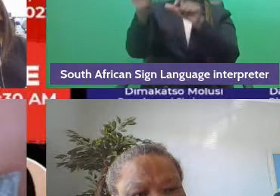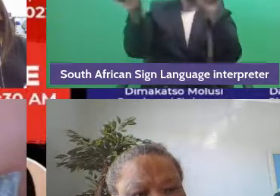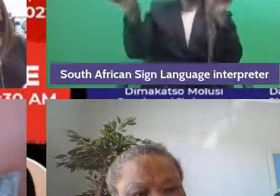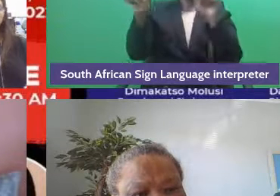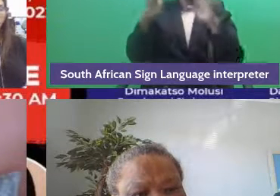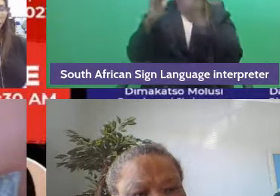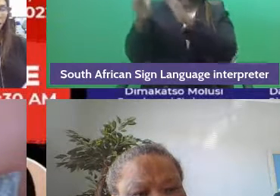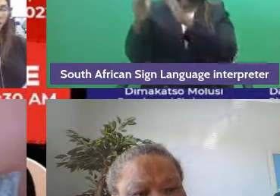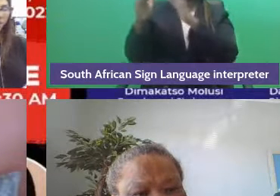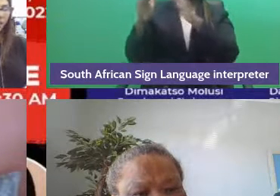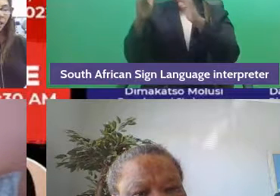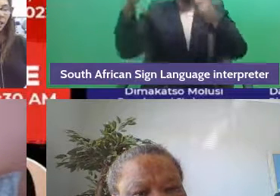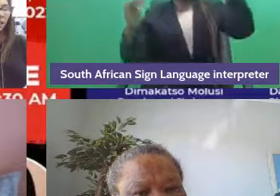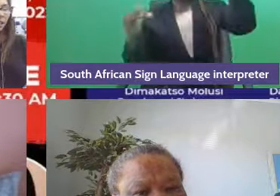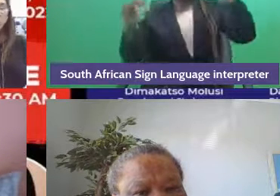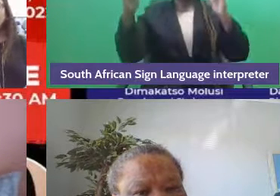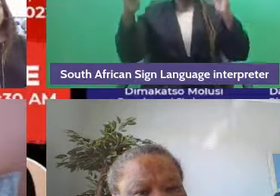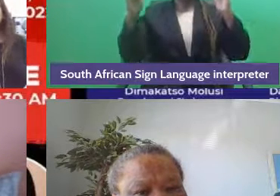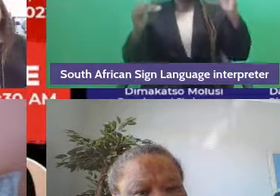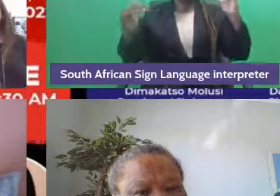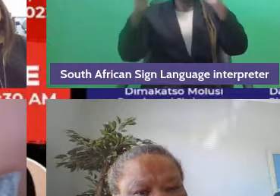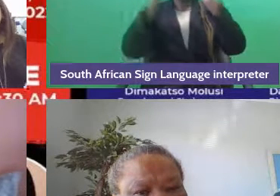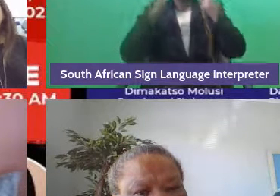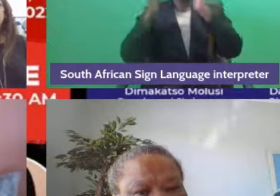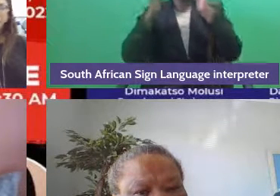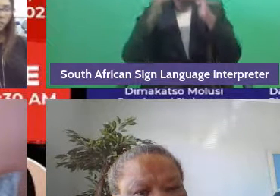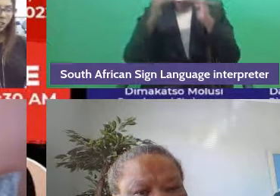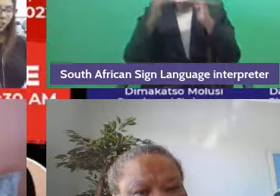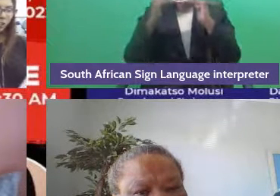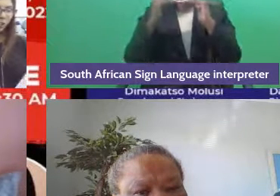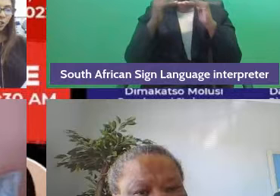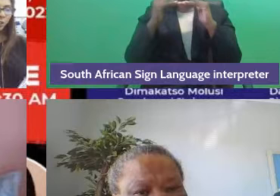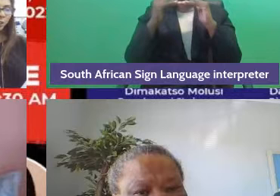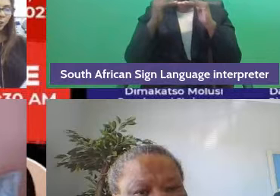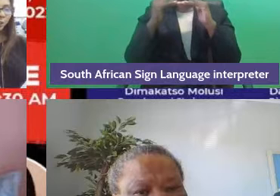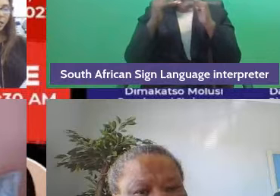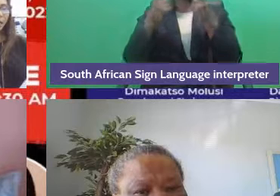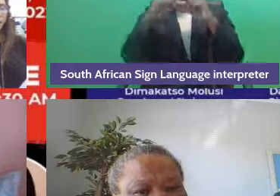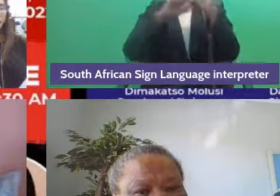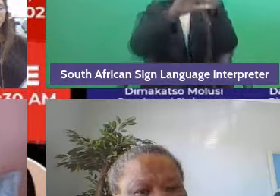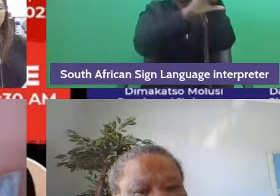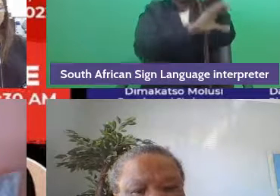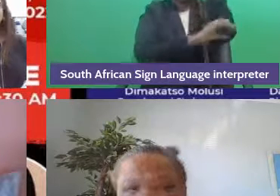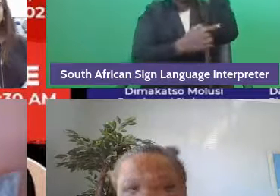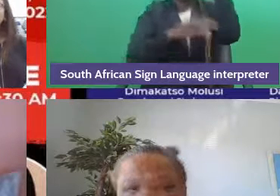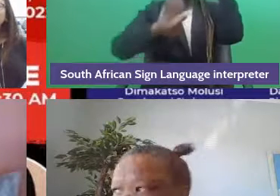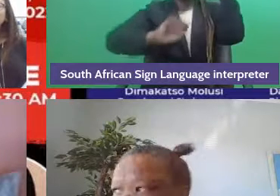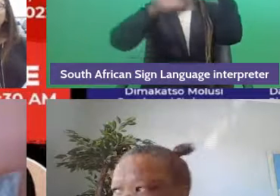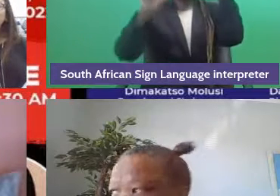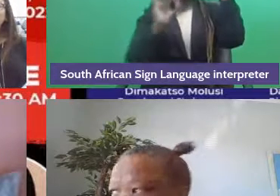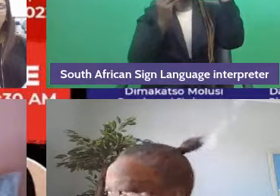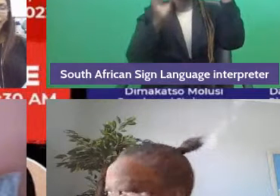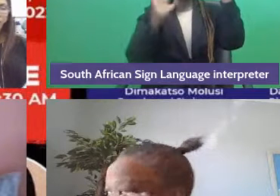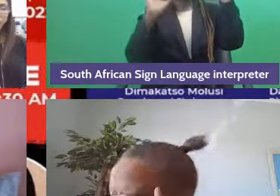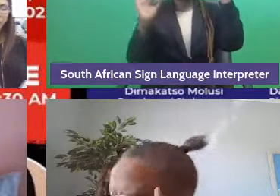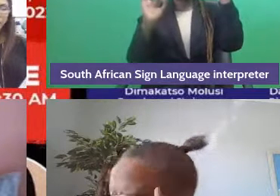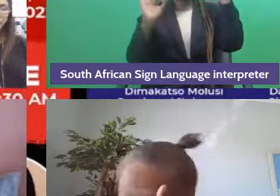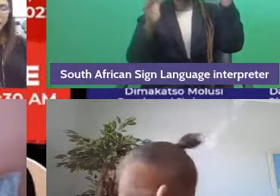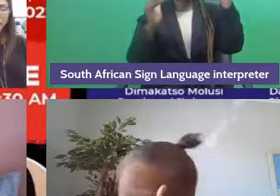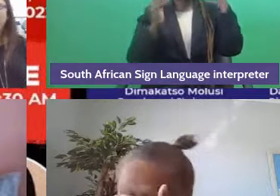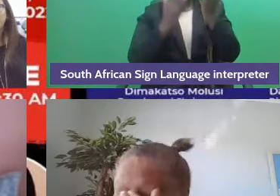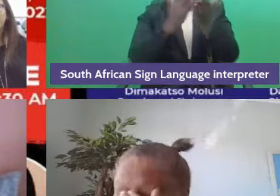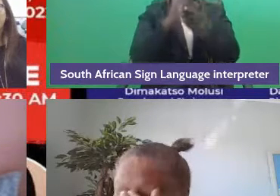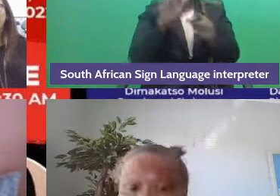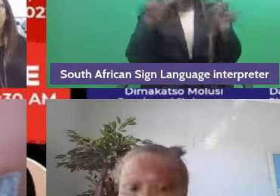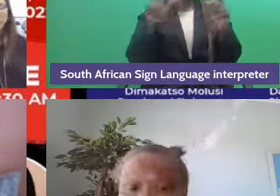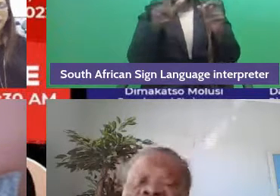be treated accordingly. So we have this amazing constitution, and what it actually does is it also protects the rights of persons